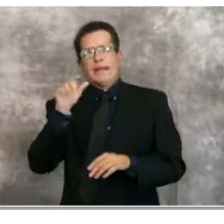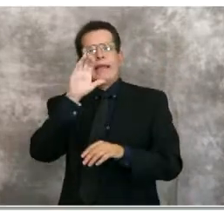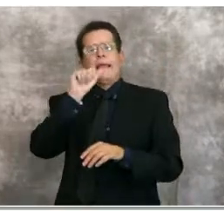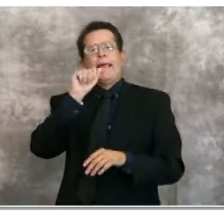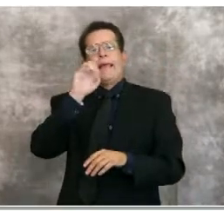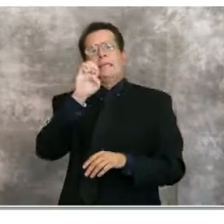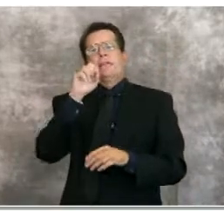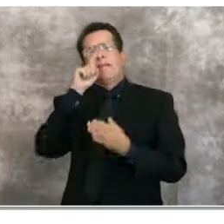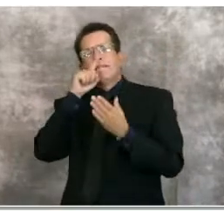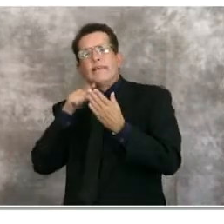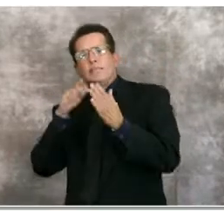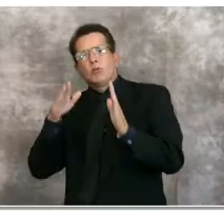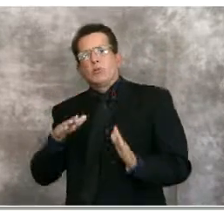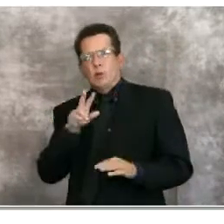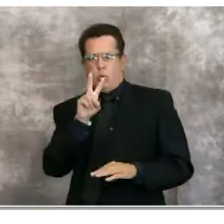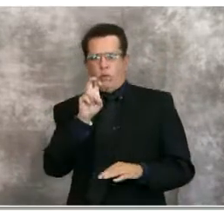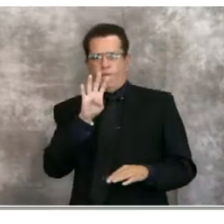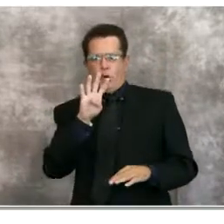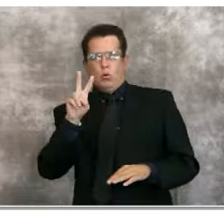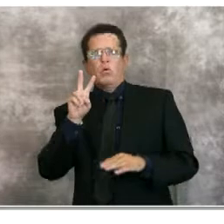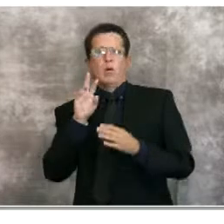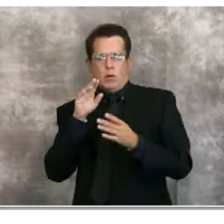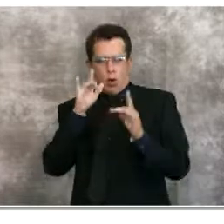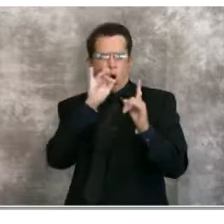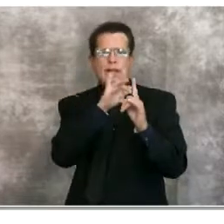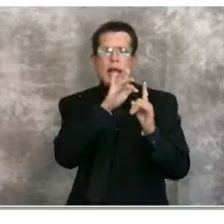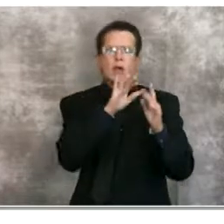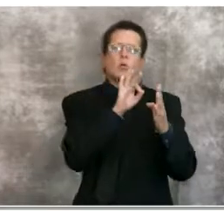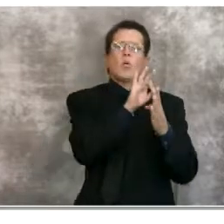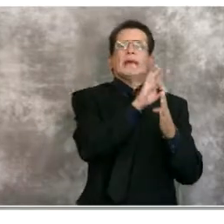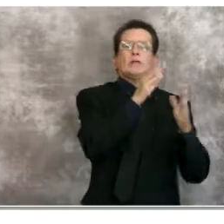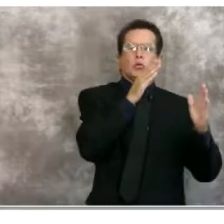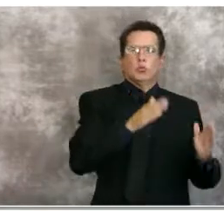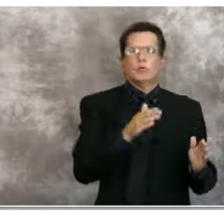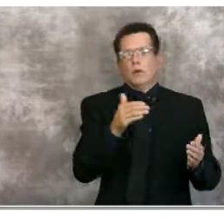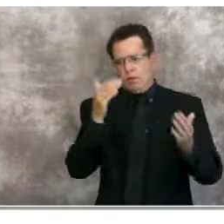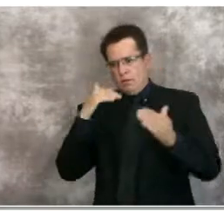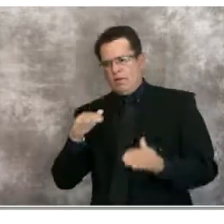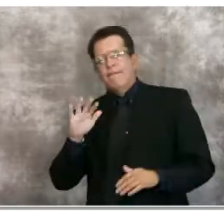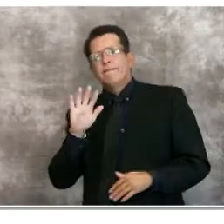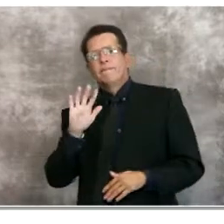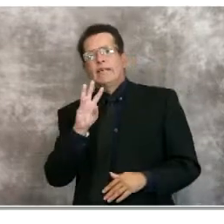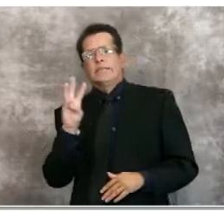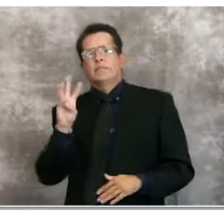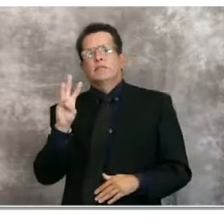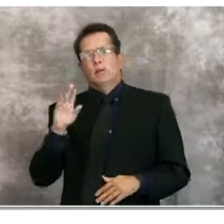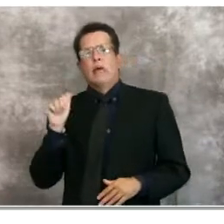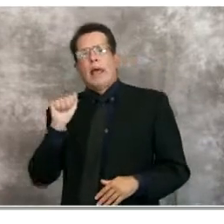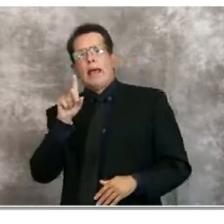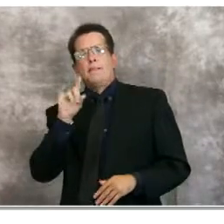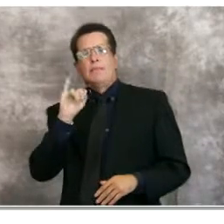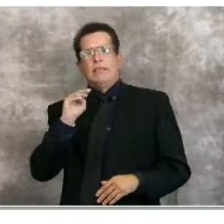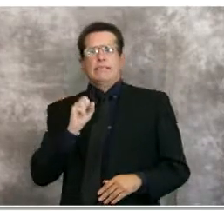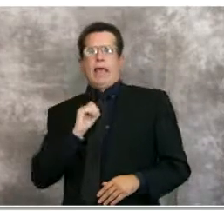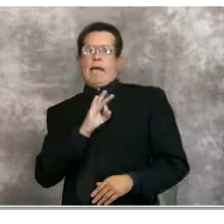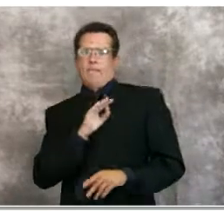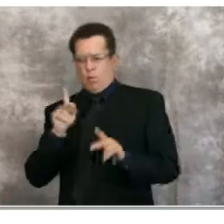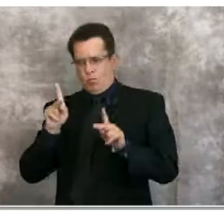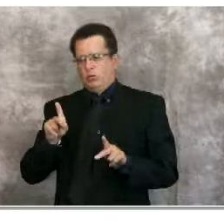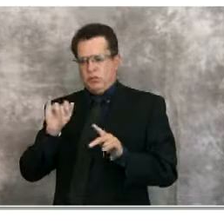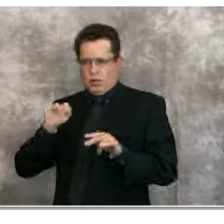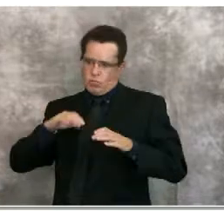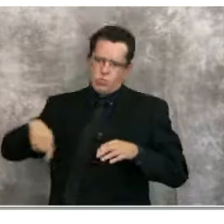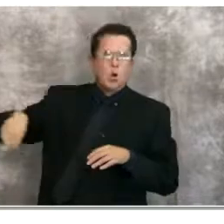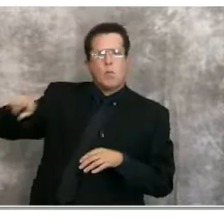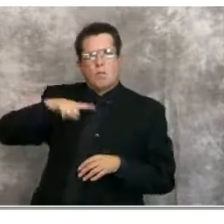and 242 are contact tracers, and an additional 56 are admin staff. And I'll talk more about